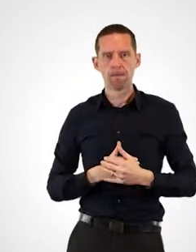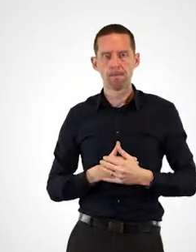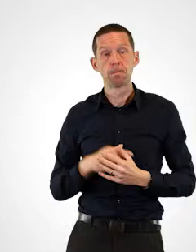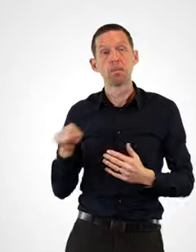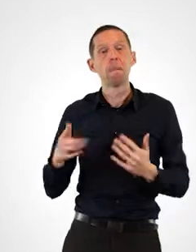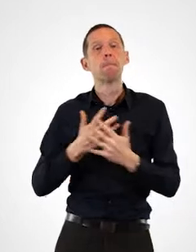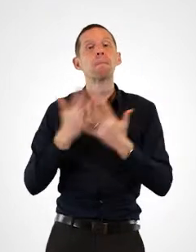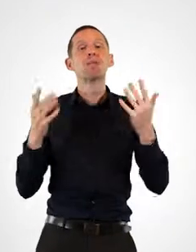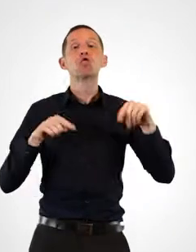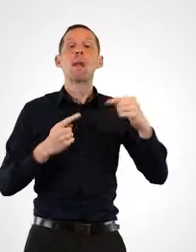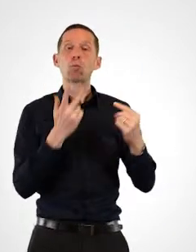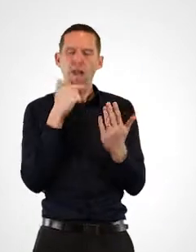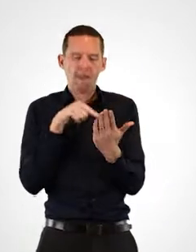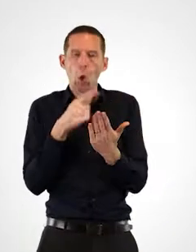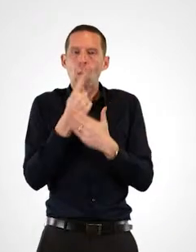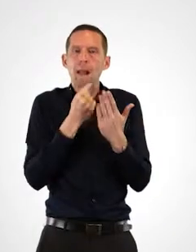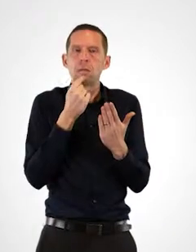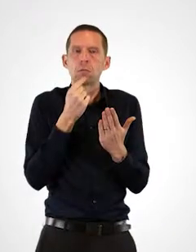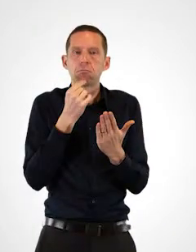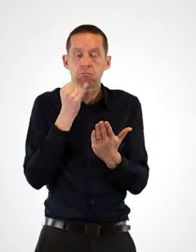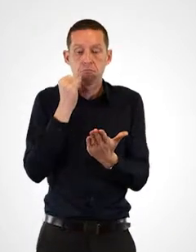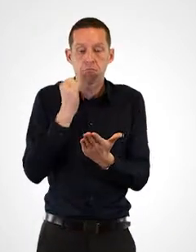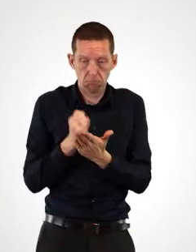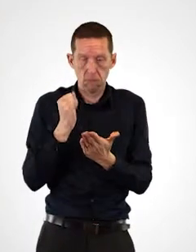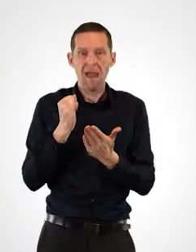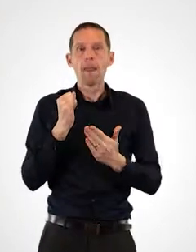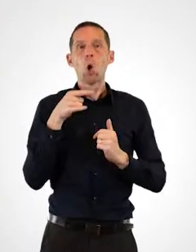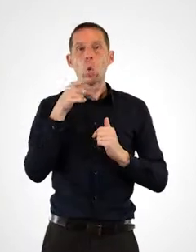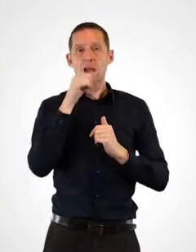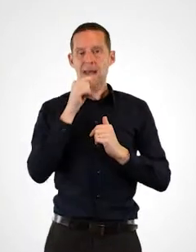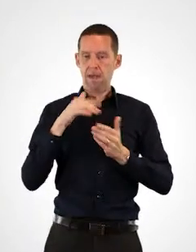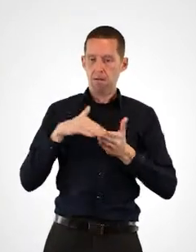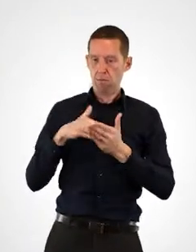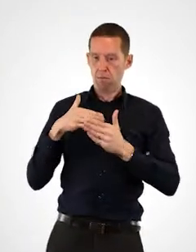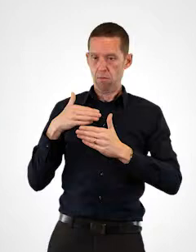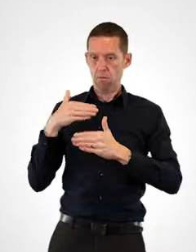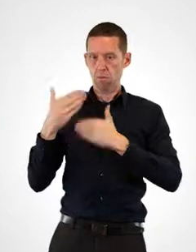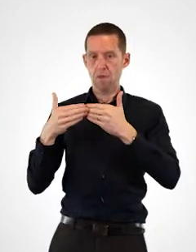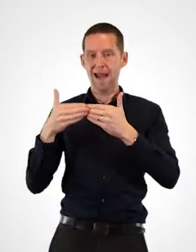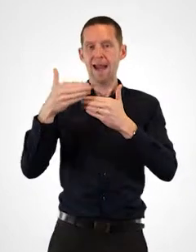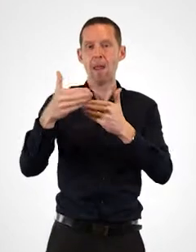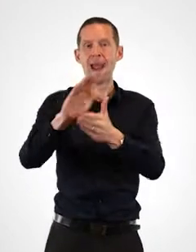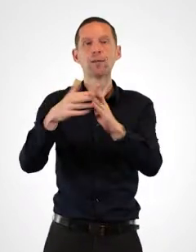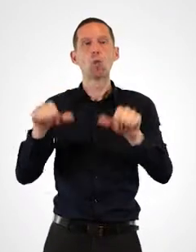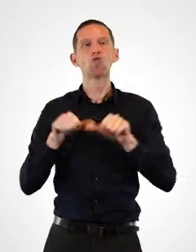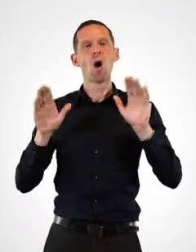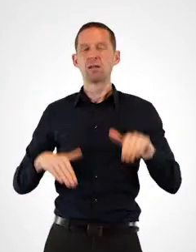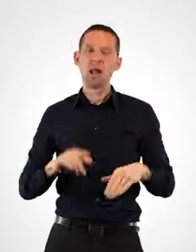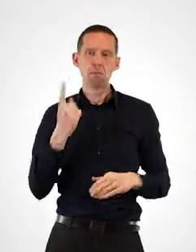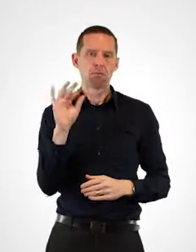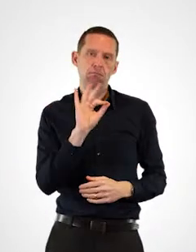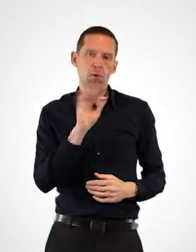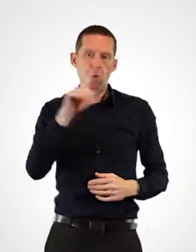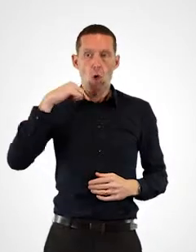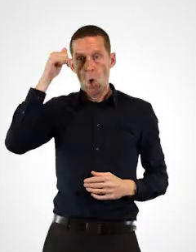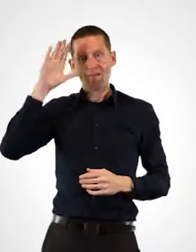this was just a glitch and you somehow got to where you needed to be in the end game, it wouldn't be such a worry. But we know from